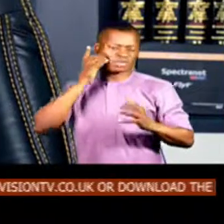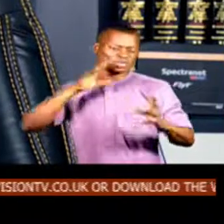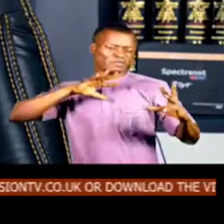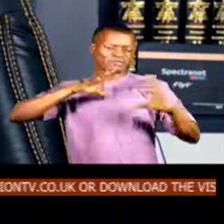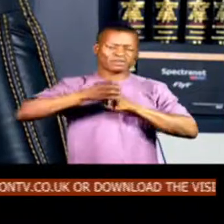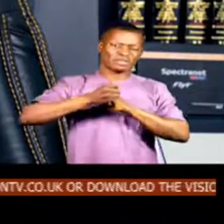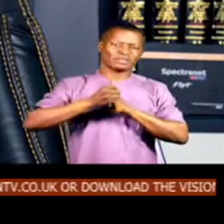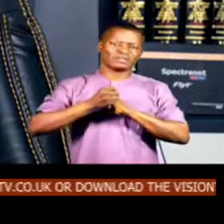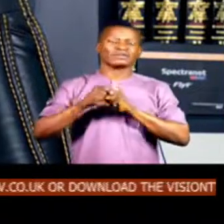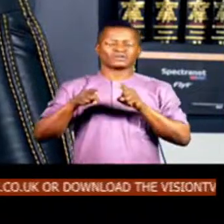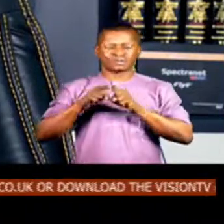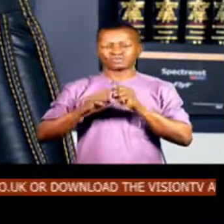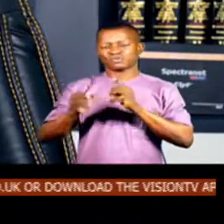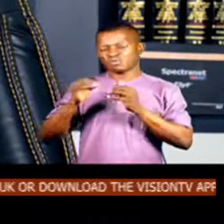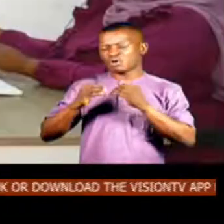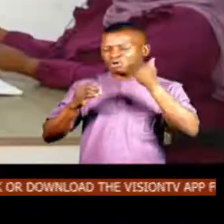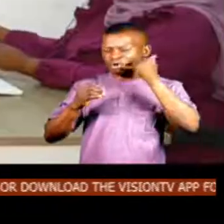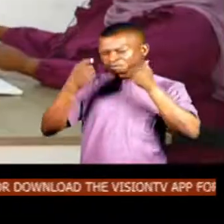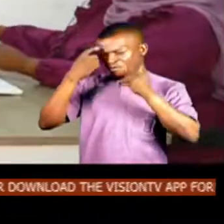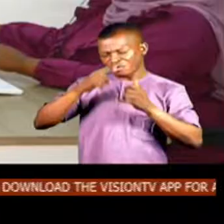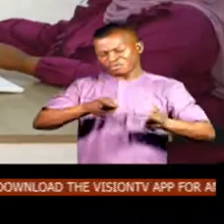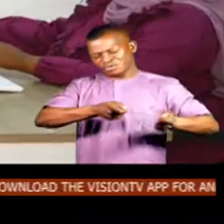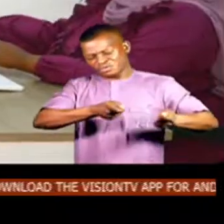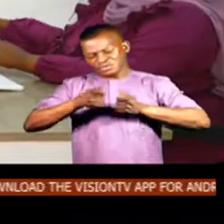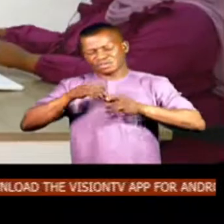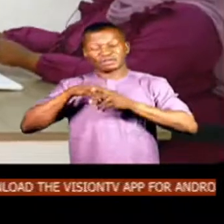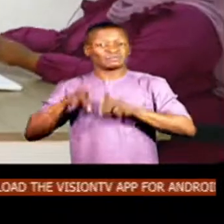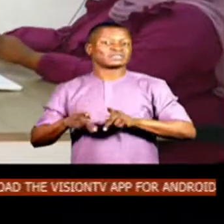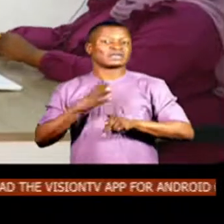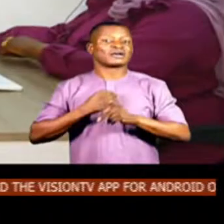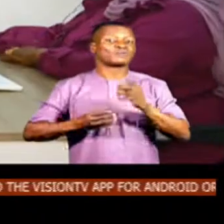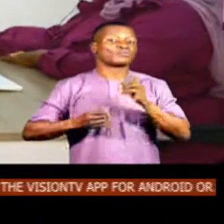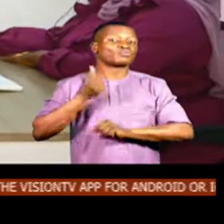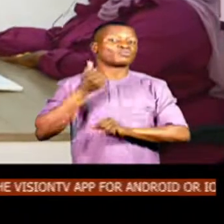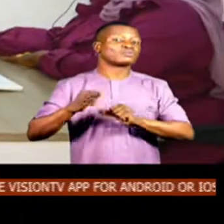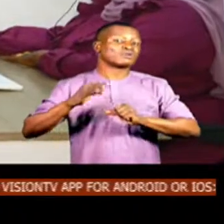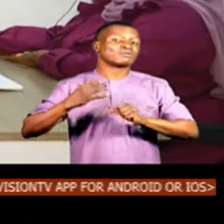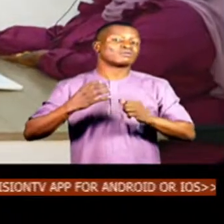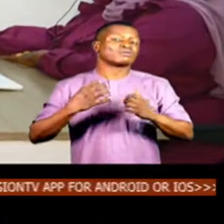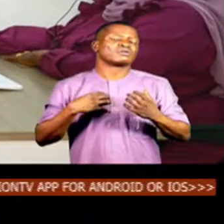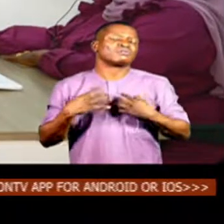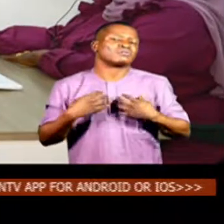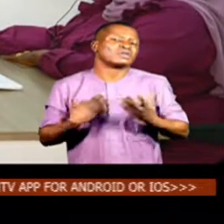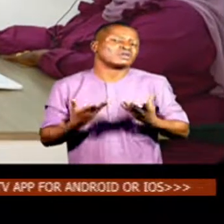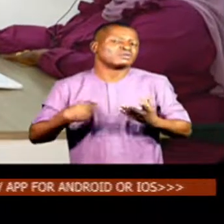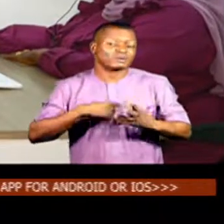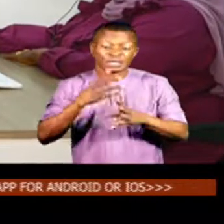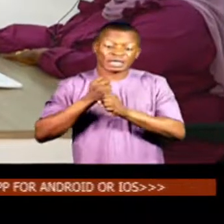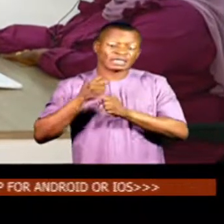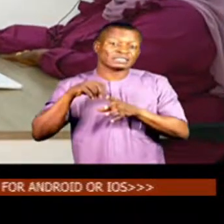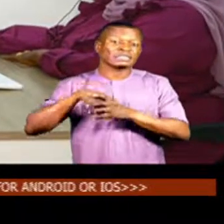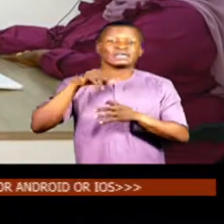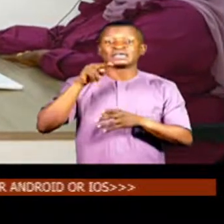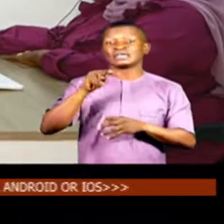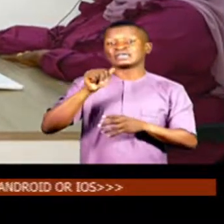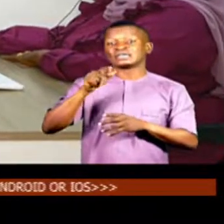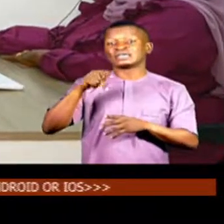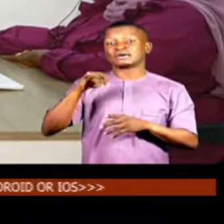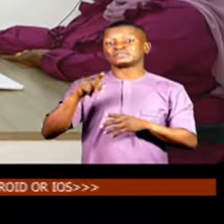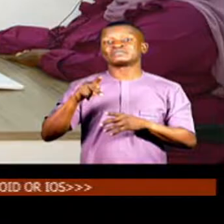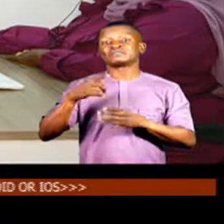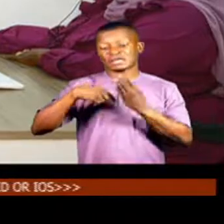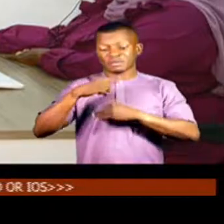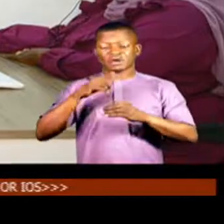from trafficking in persons. And most of the calls, most of the complaints or the reports we get in NAPTIP